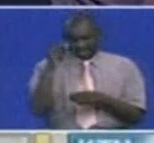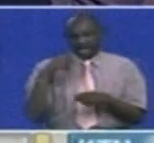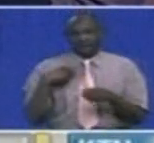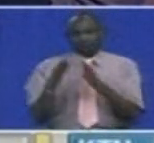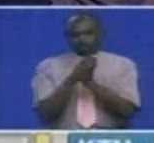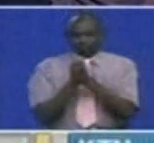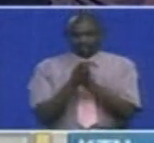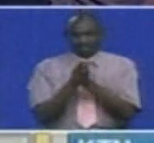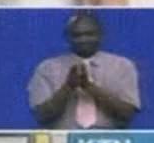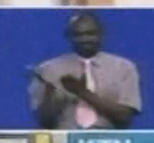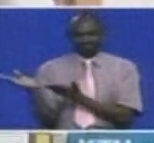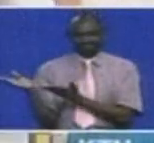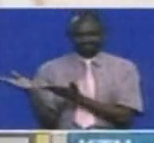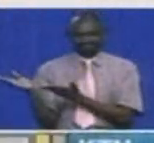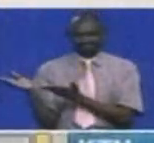details.